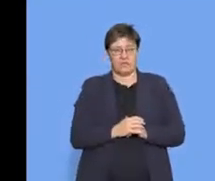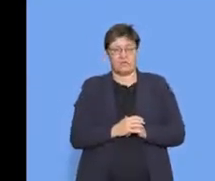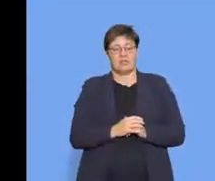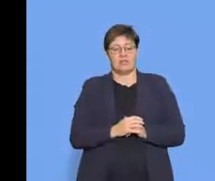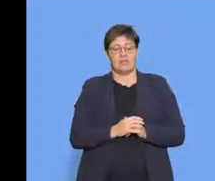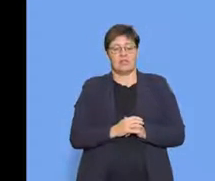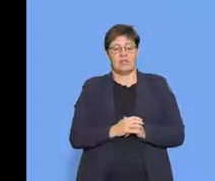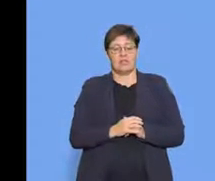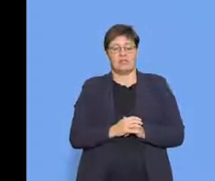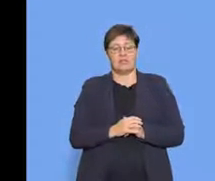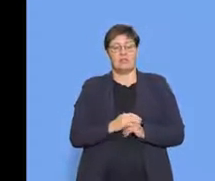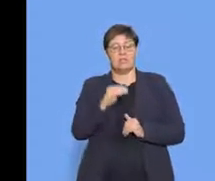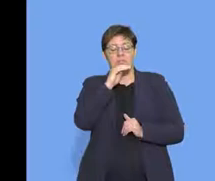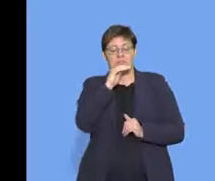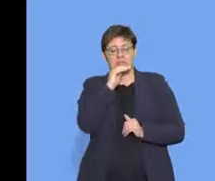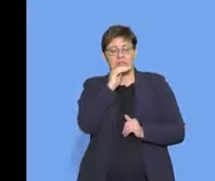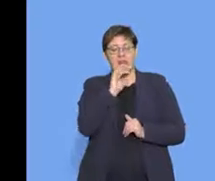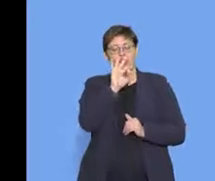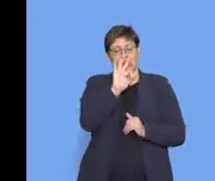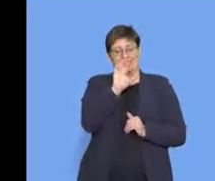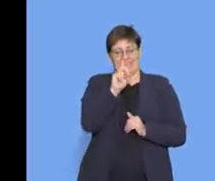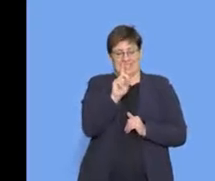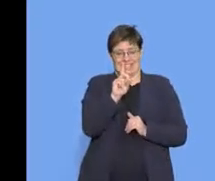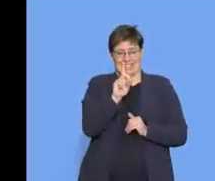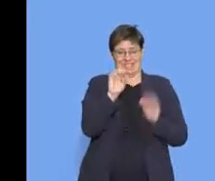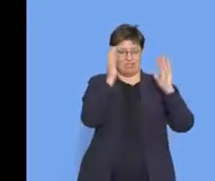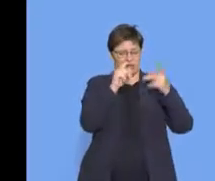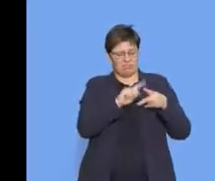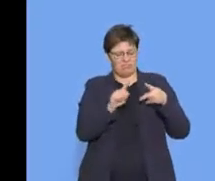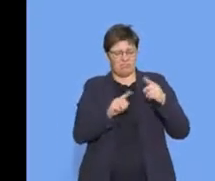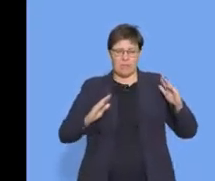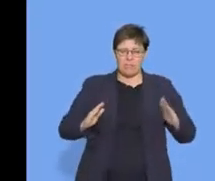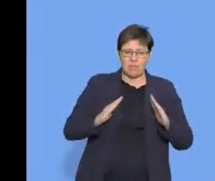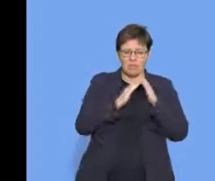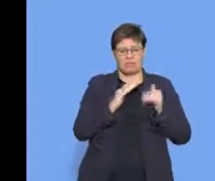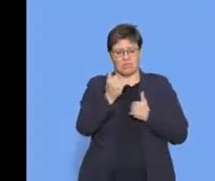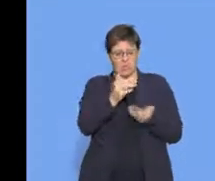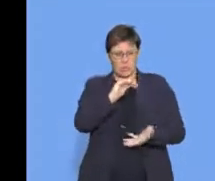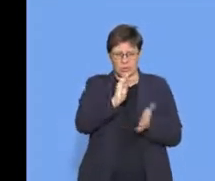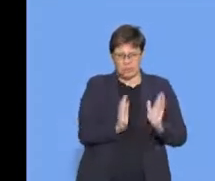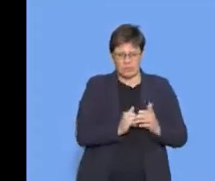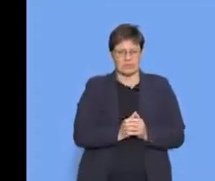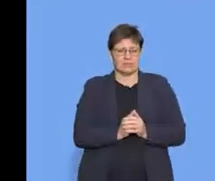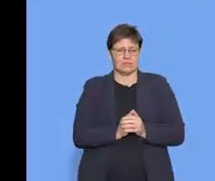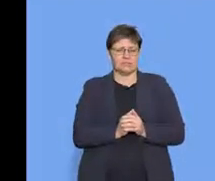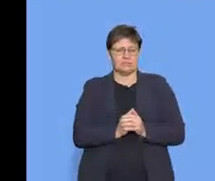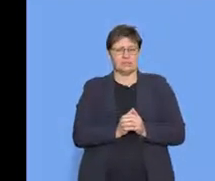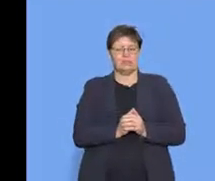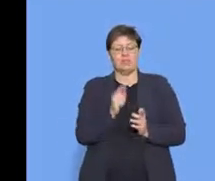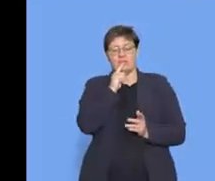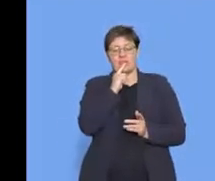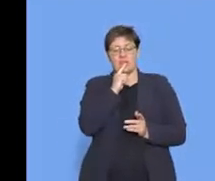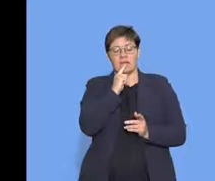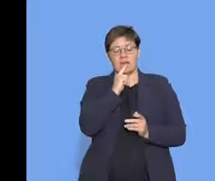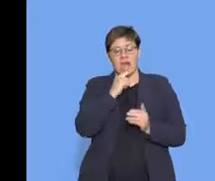this is talking about your 3D shapes. So your pyramids, your cubes. When I'm talking about the